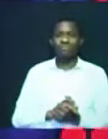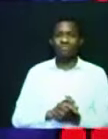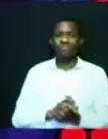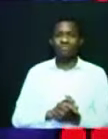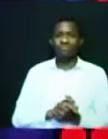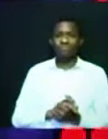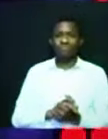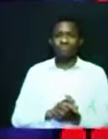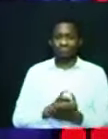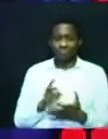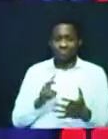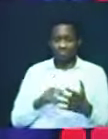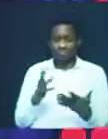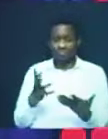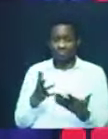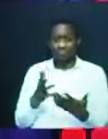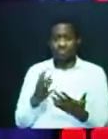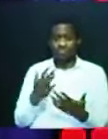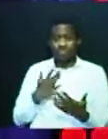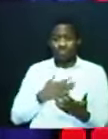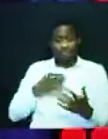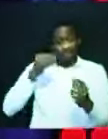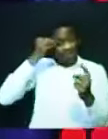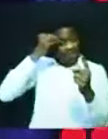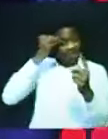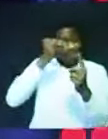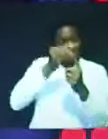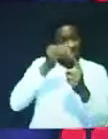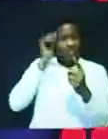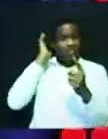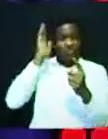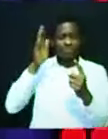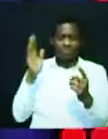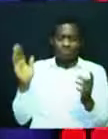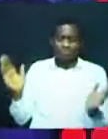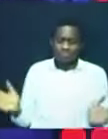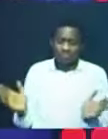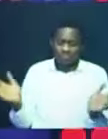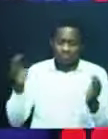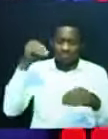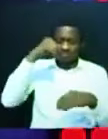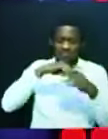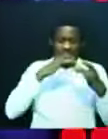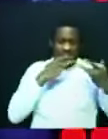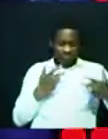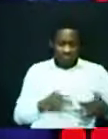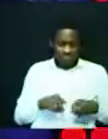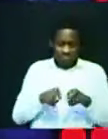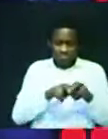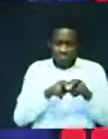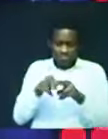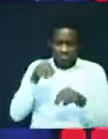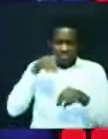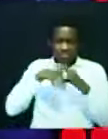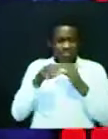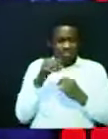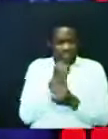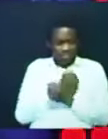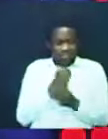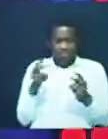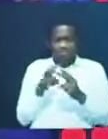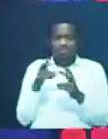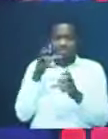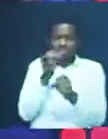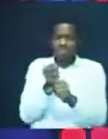2 so that it makes some meaning. My goal is that they may be encouraged in heart and united in love so that they may have the